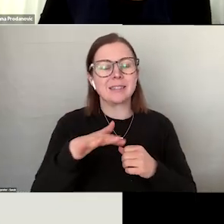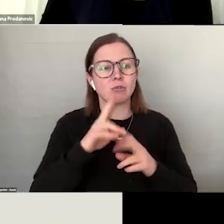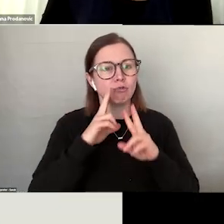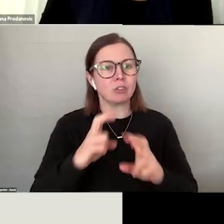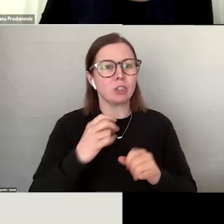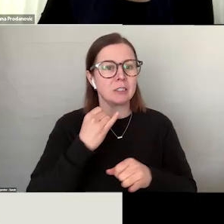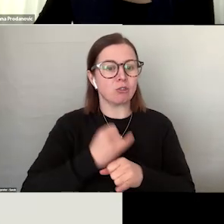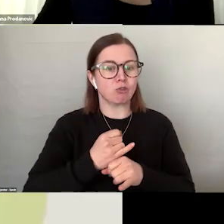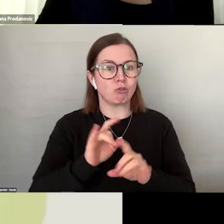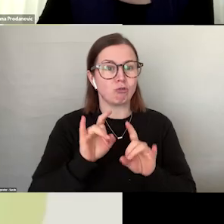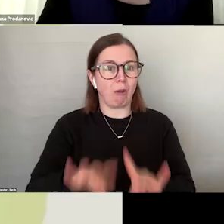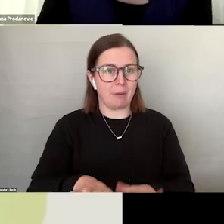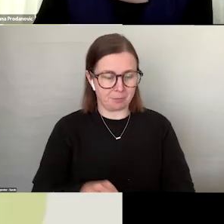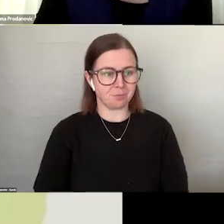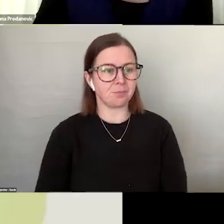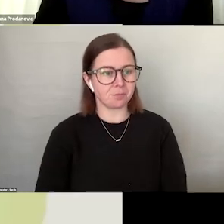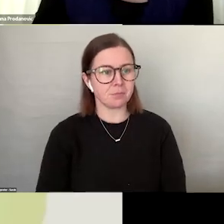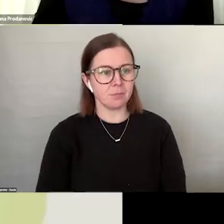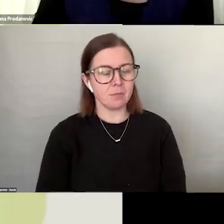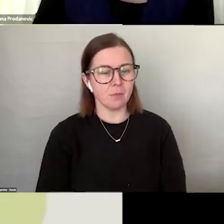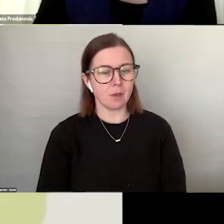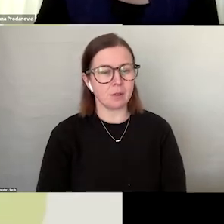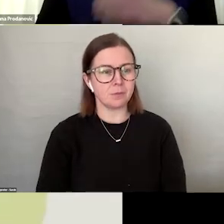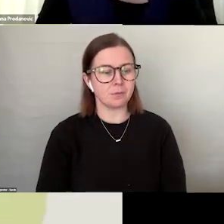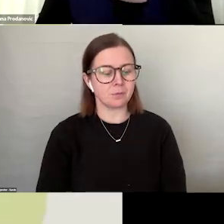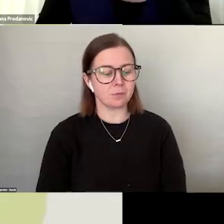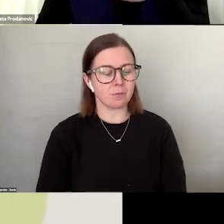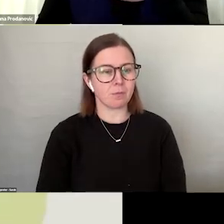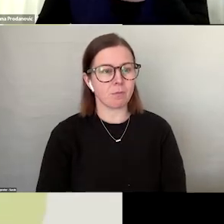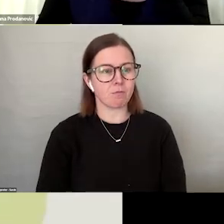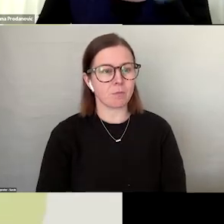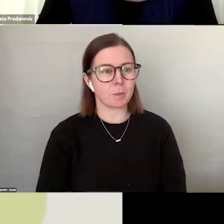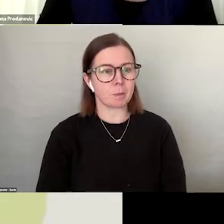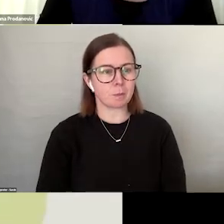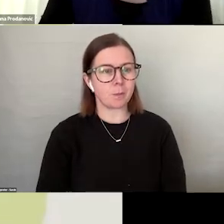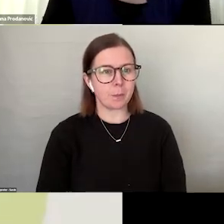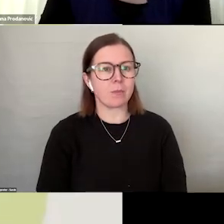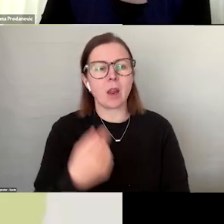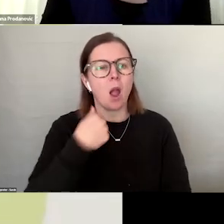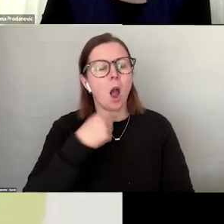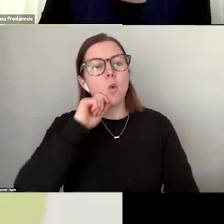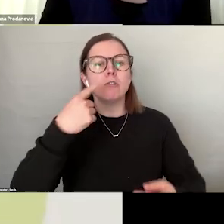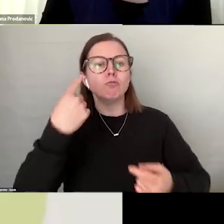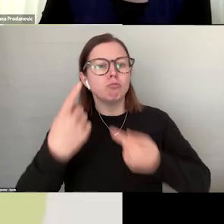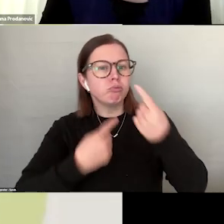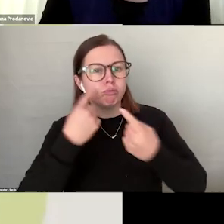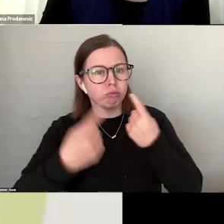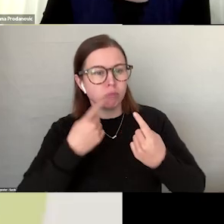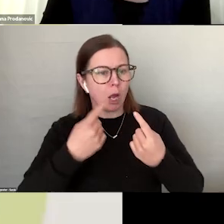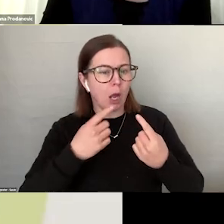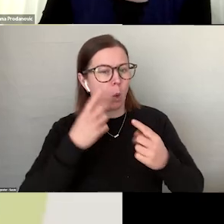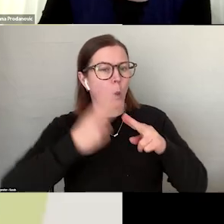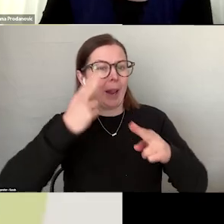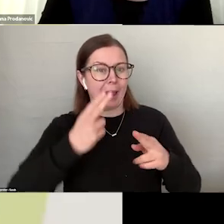Institute Australia. So I'm just going to very quickly go through what we actually found from